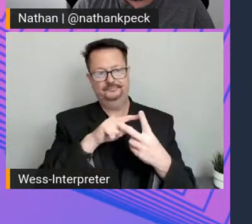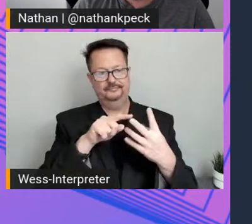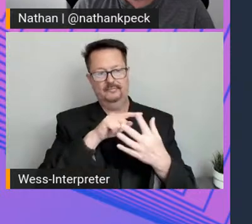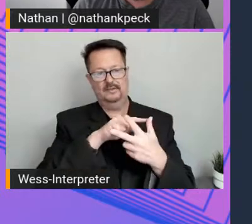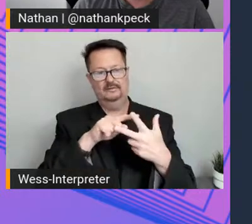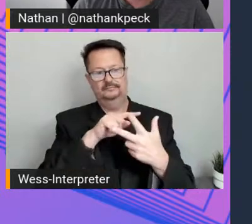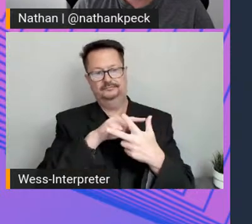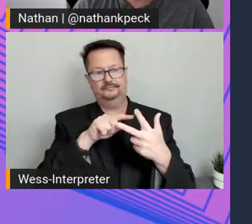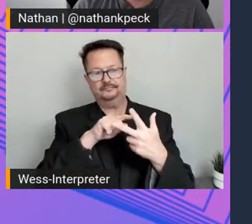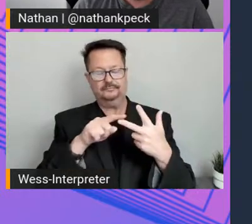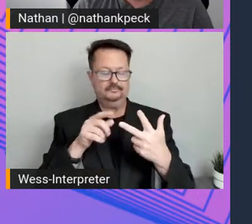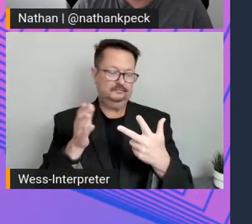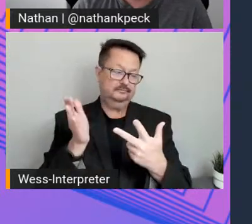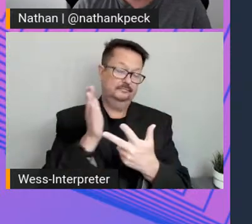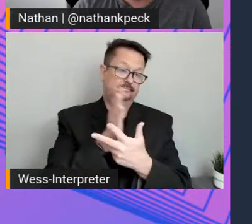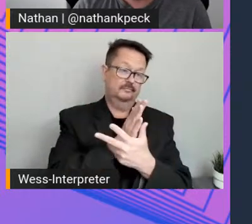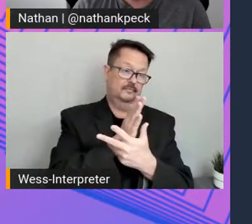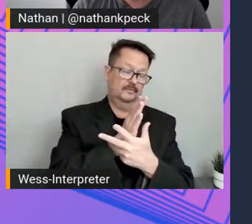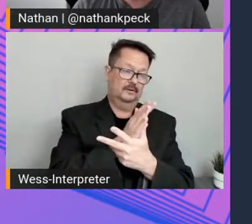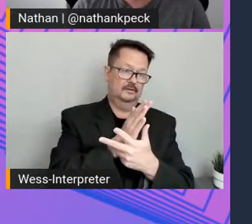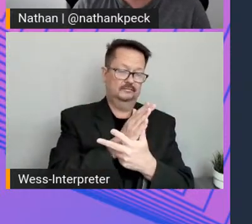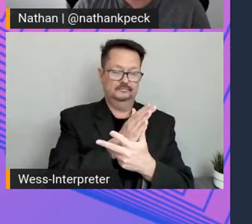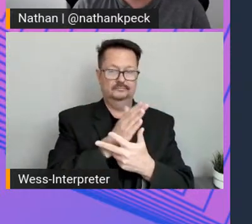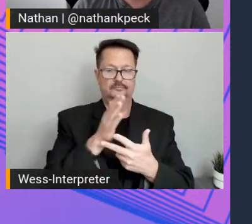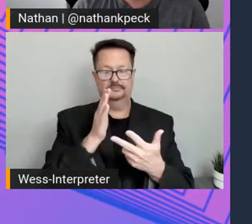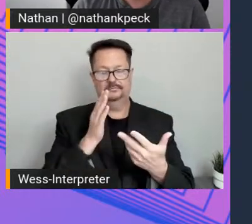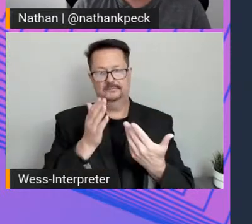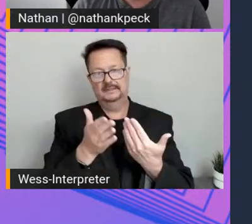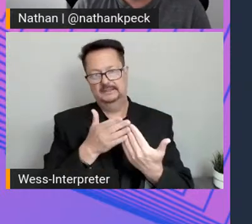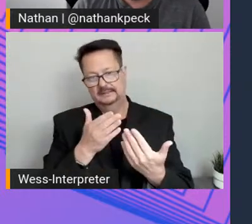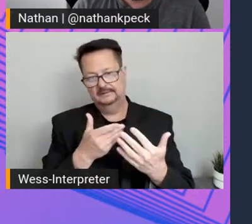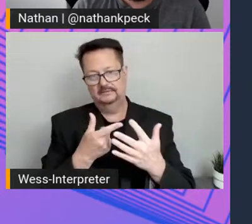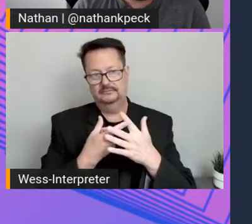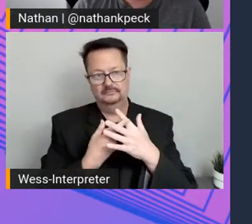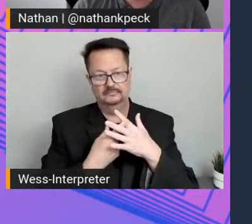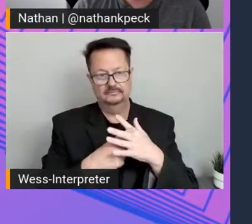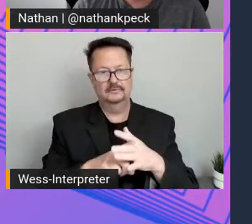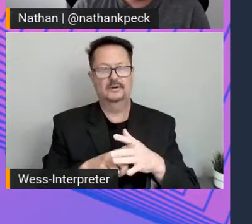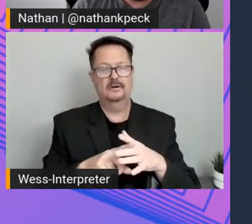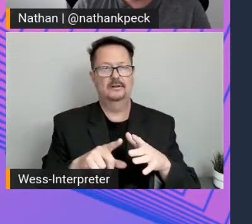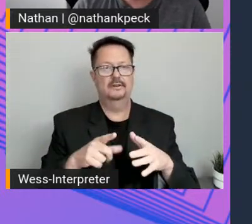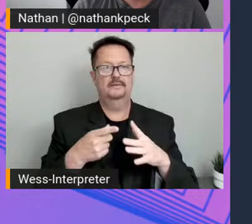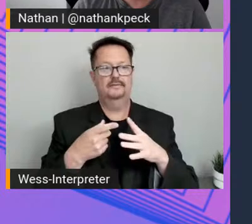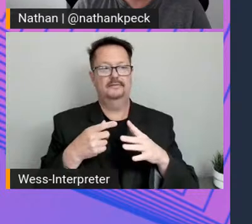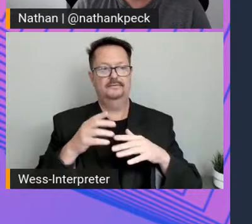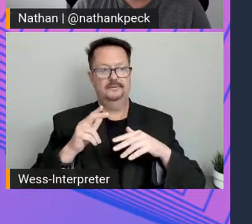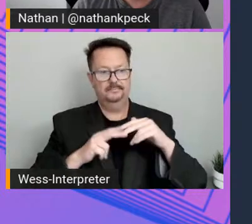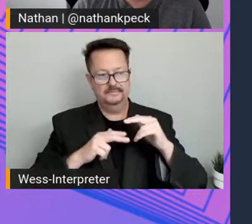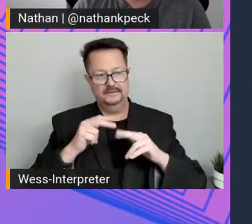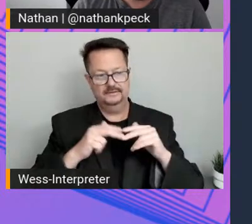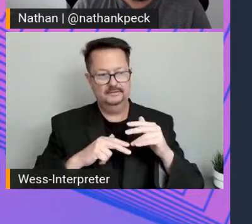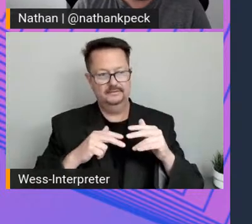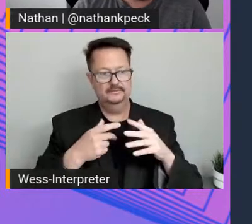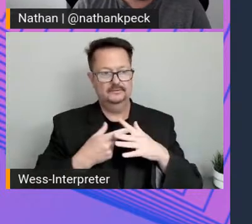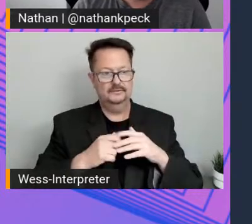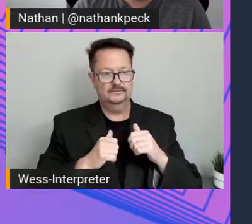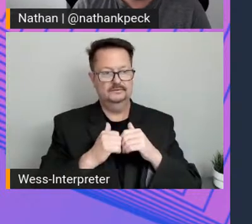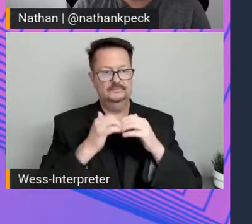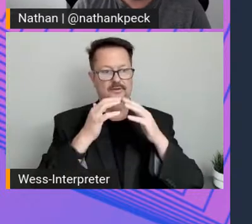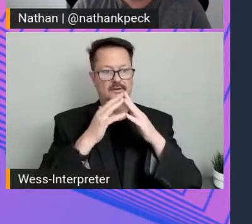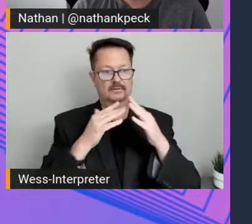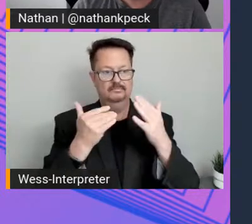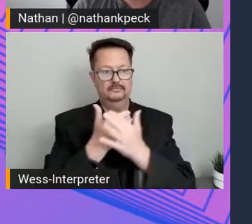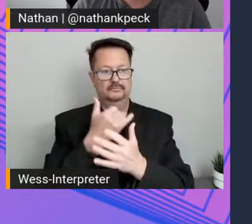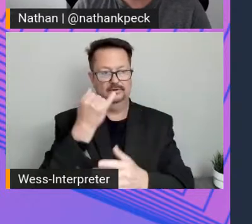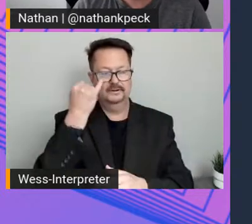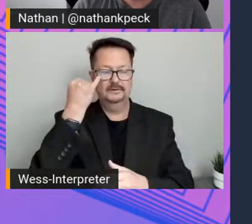the right-hand side will tend to be a lot easier to get started with if you are, building your startup, building your new idea, and you just want to focus on